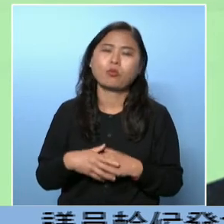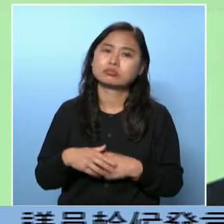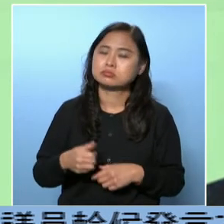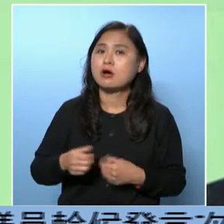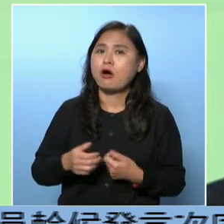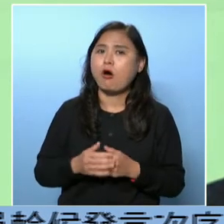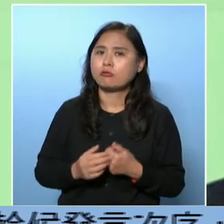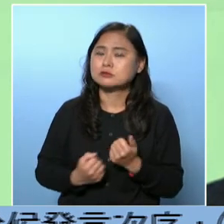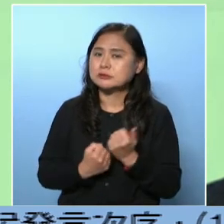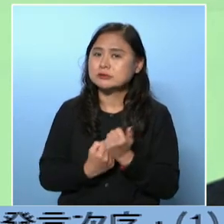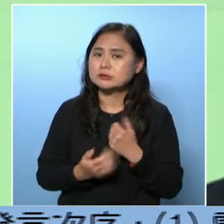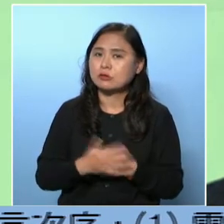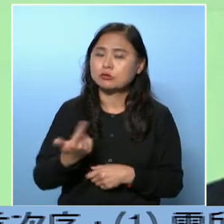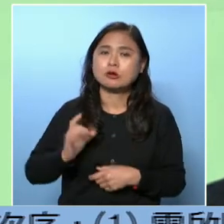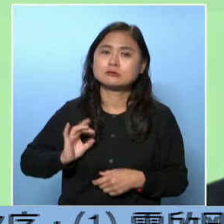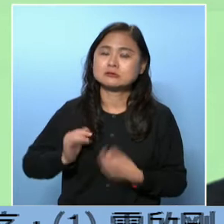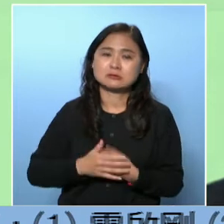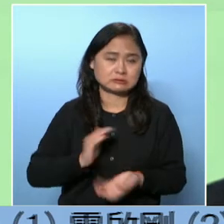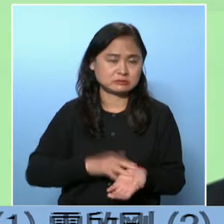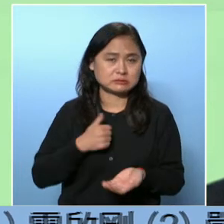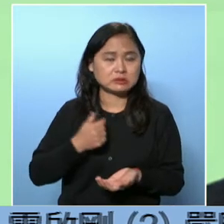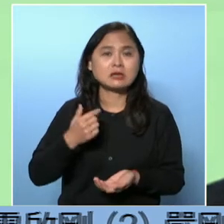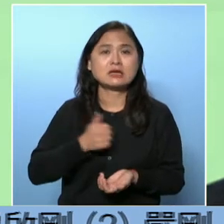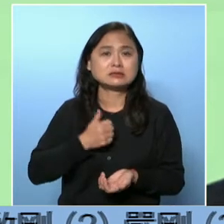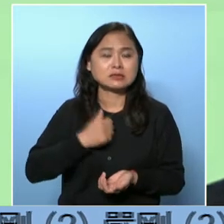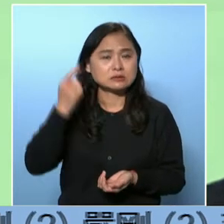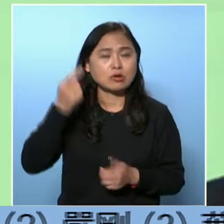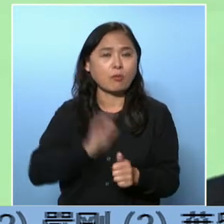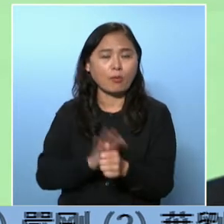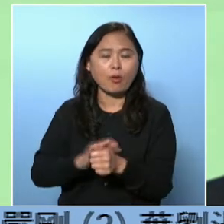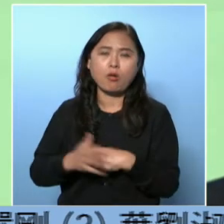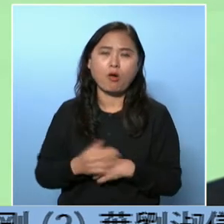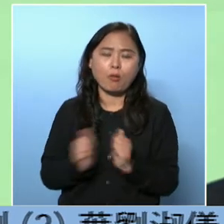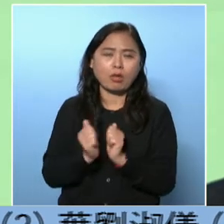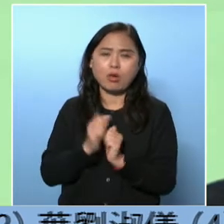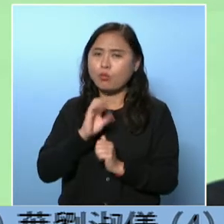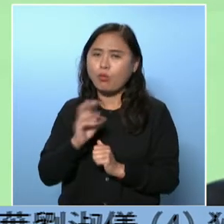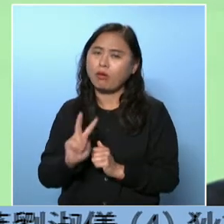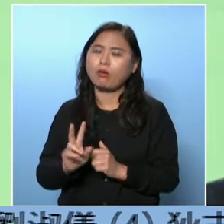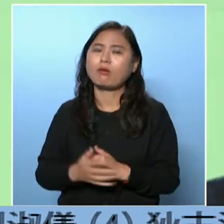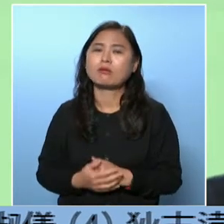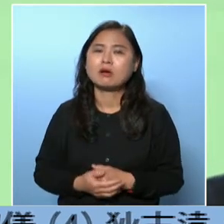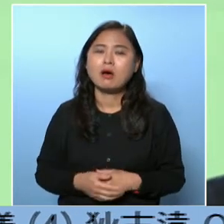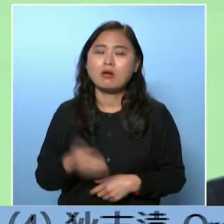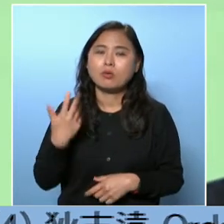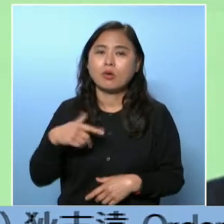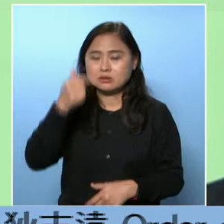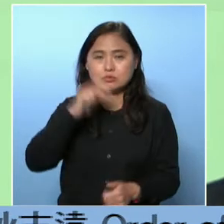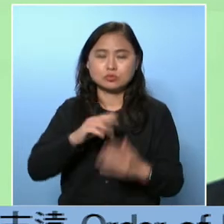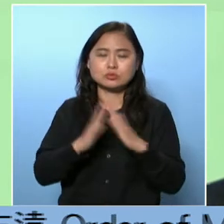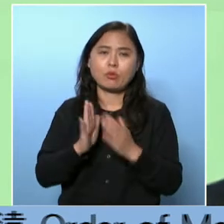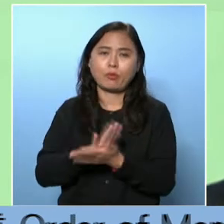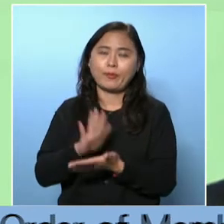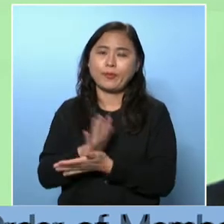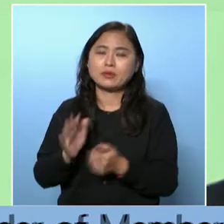Dr. Lam said, and I agree, there are many private doctors who would be willing to help, and some of my friends